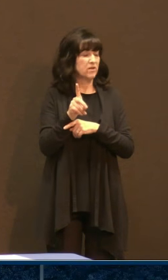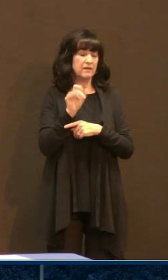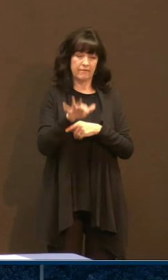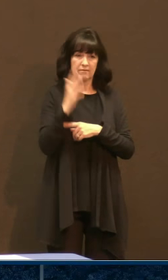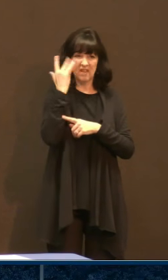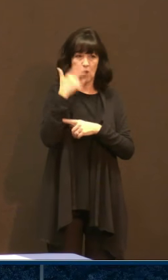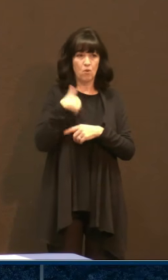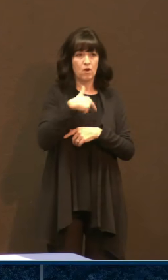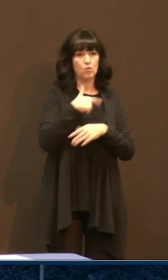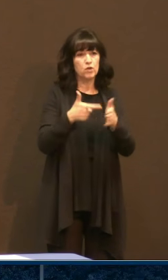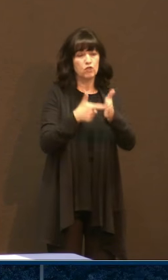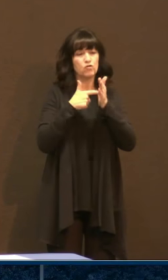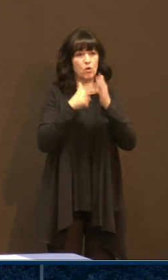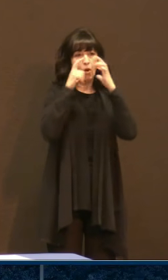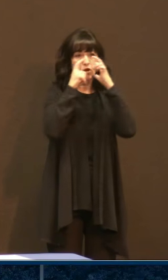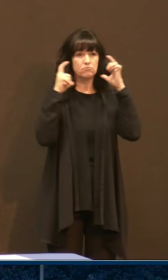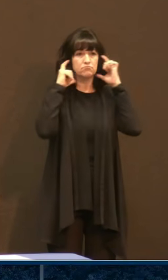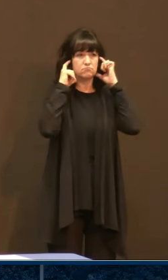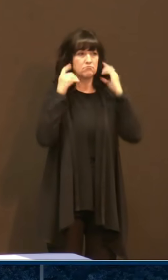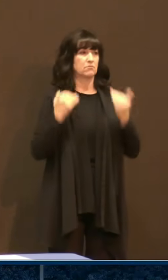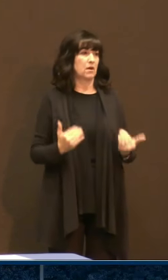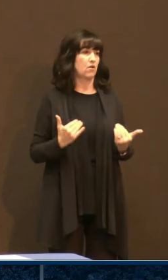wearing.